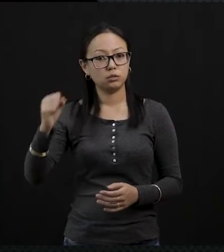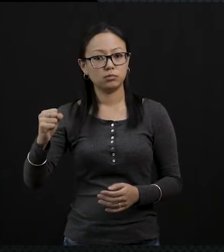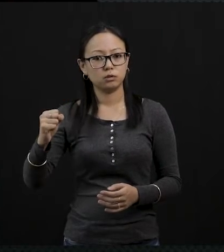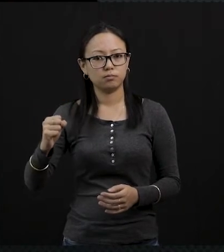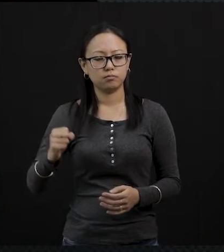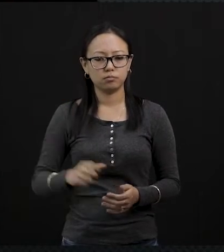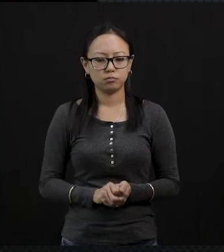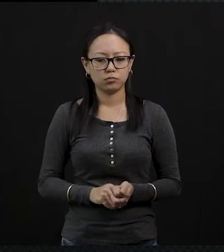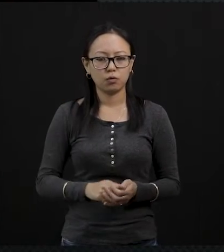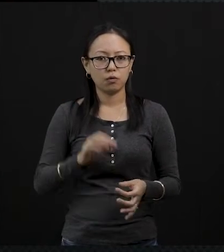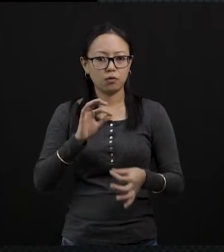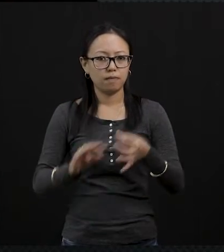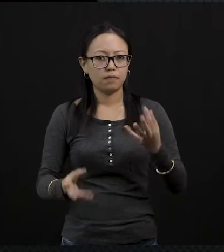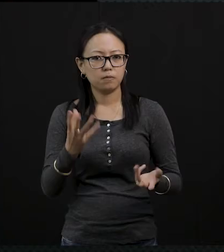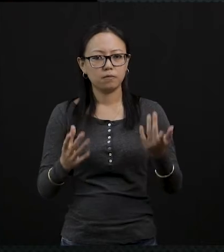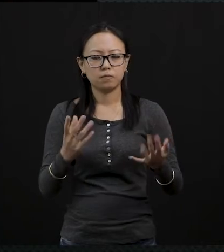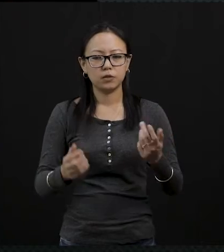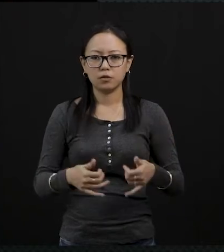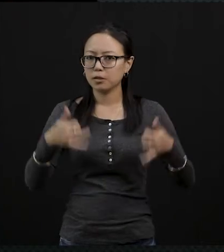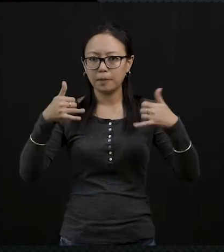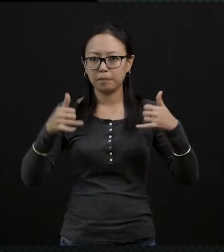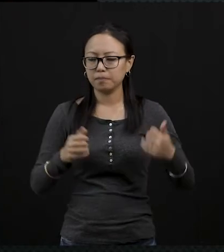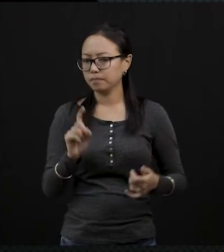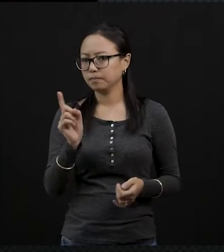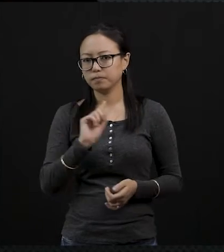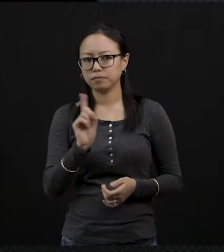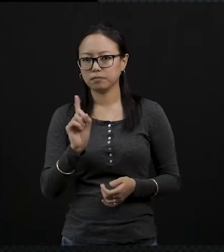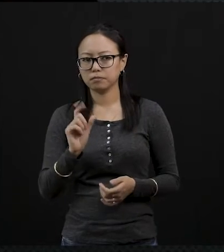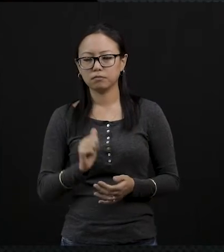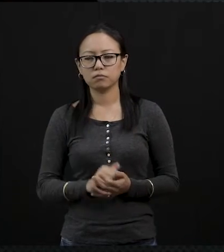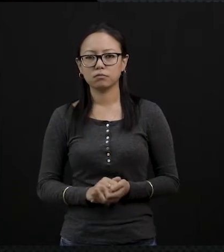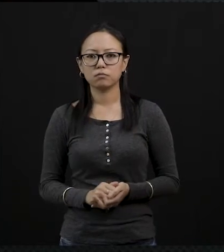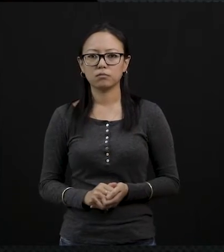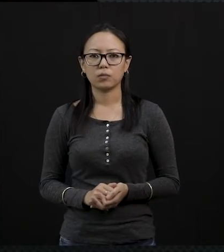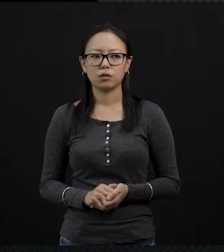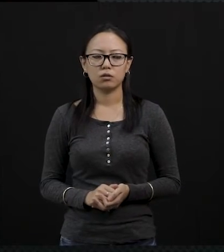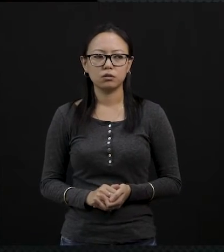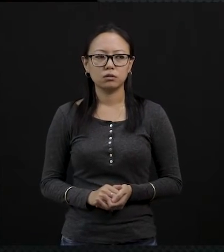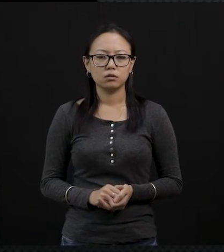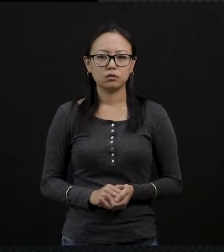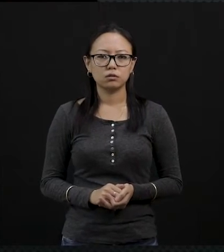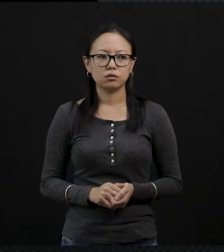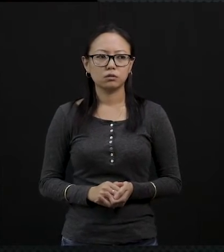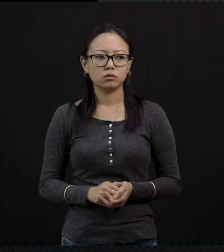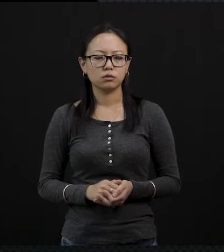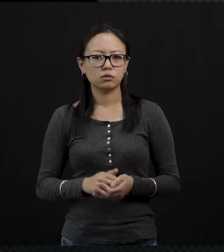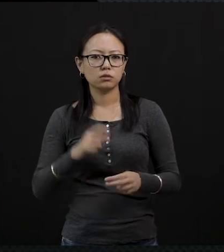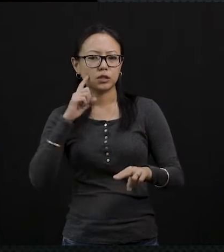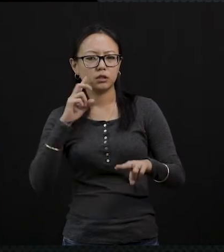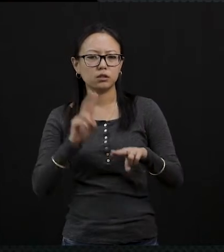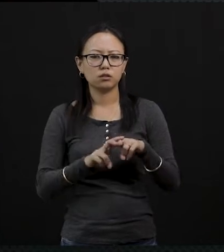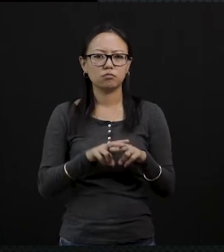fire. Okay? We should never play with this fire. And if you are wearing a